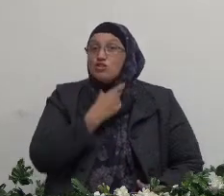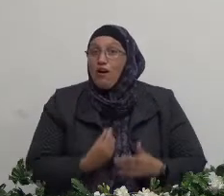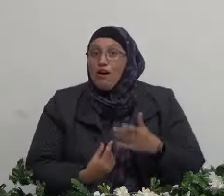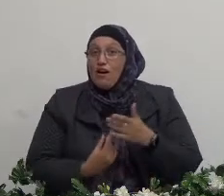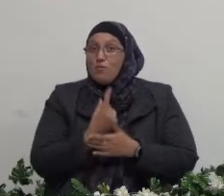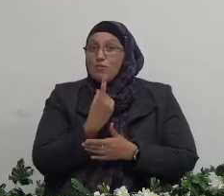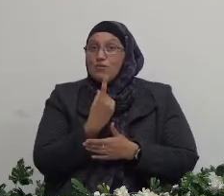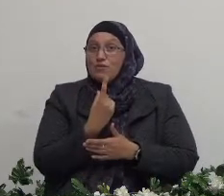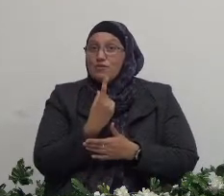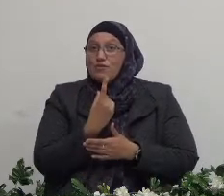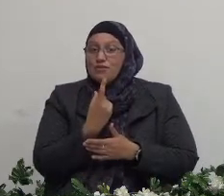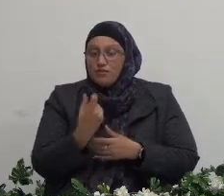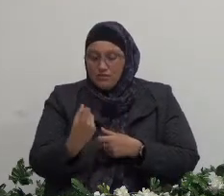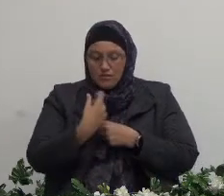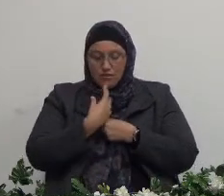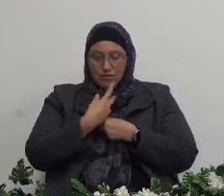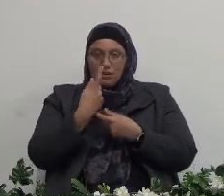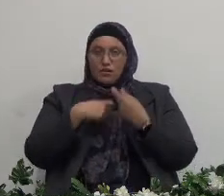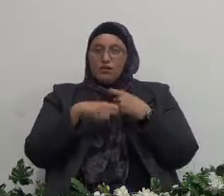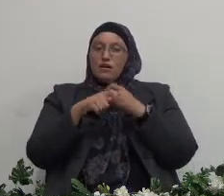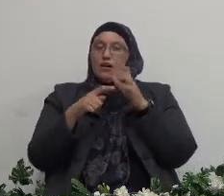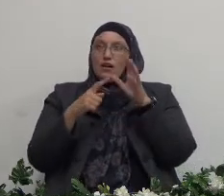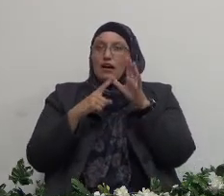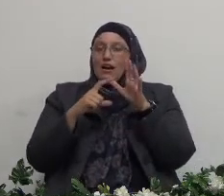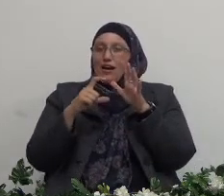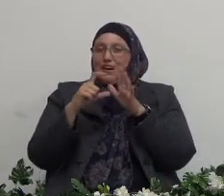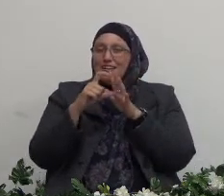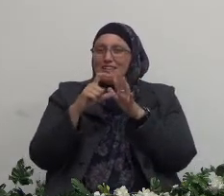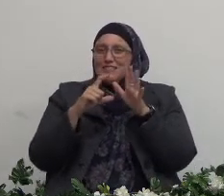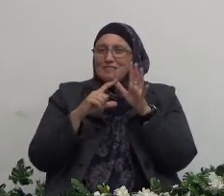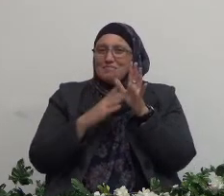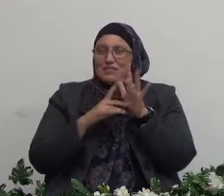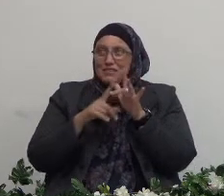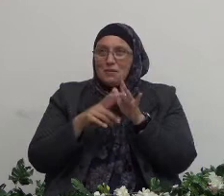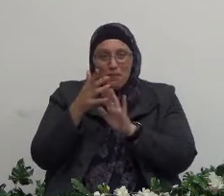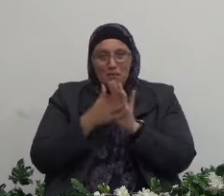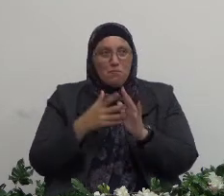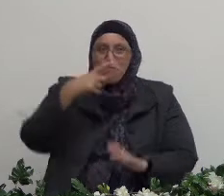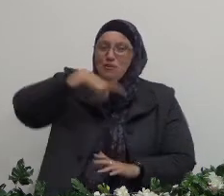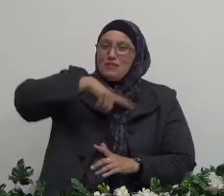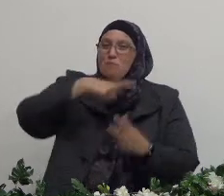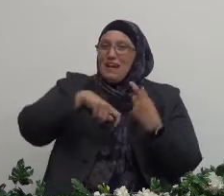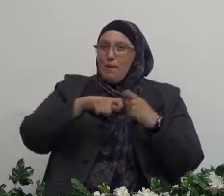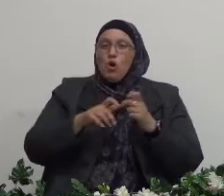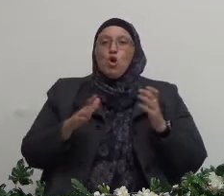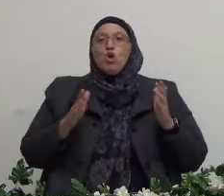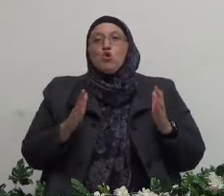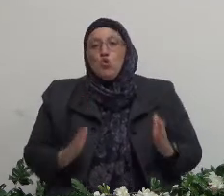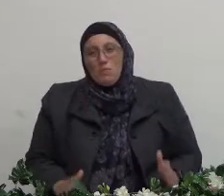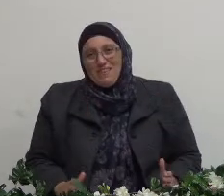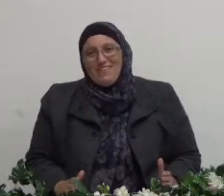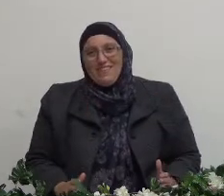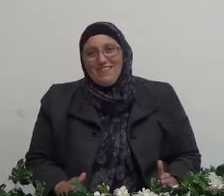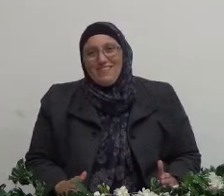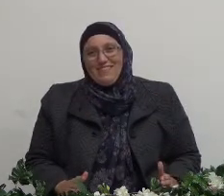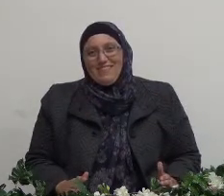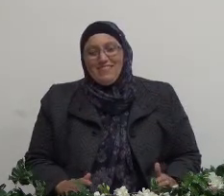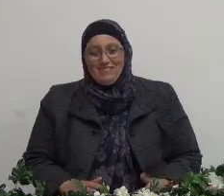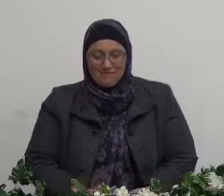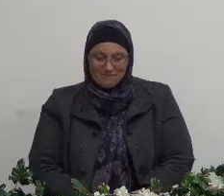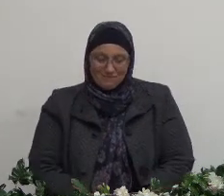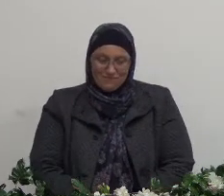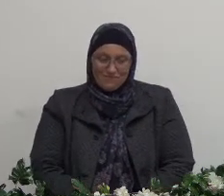Adami, as the Quran says, a human, someone that lives like a human being. So I revive